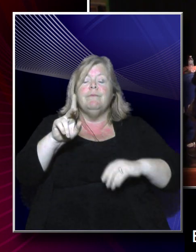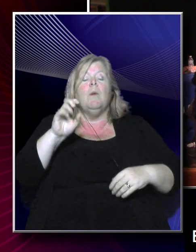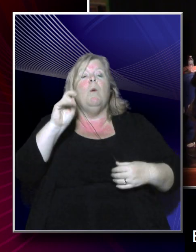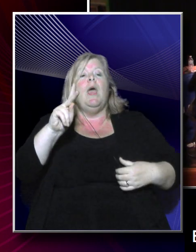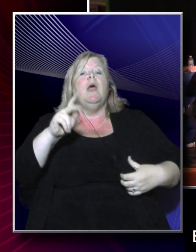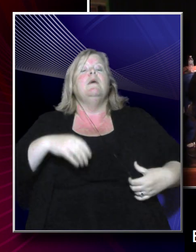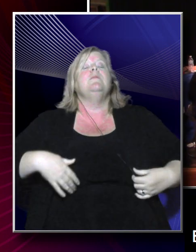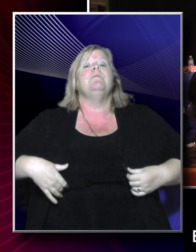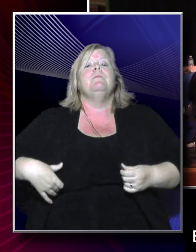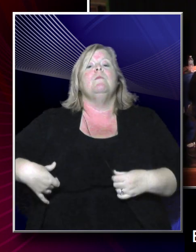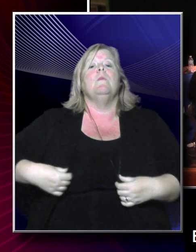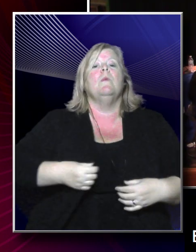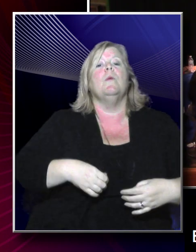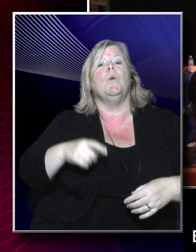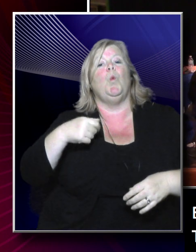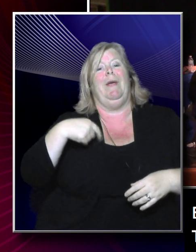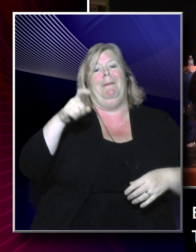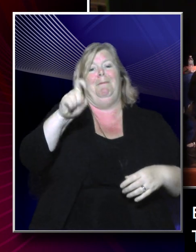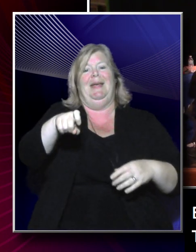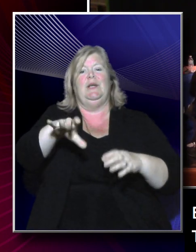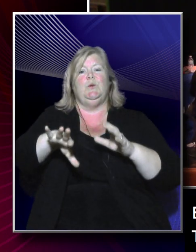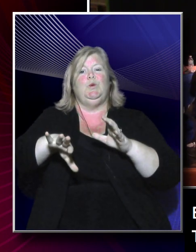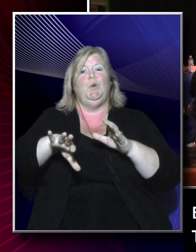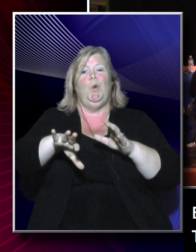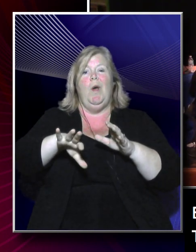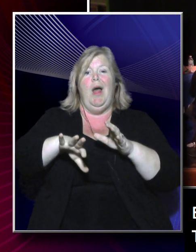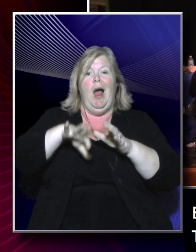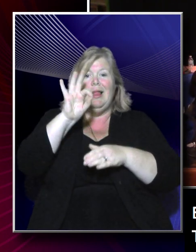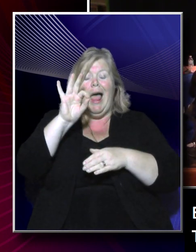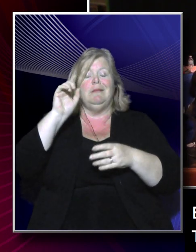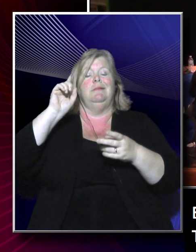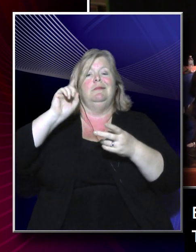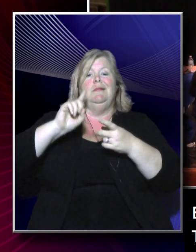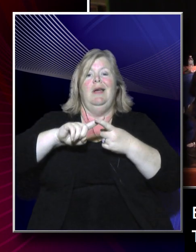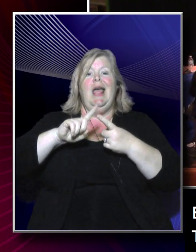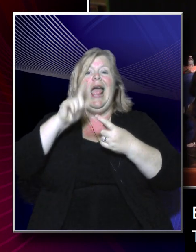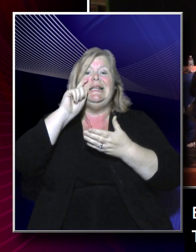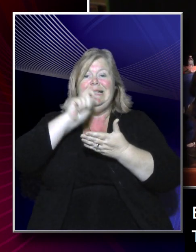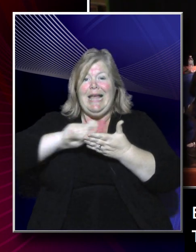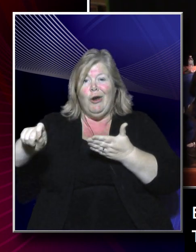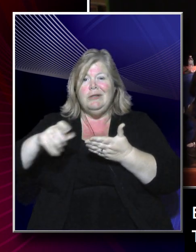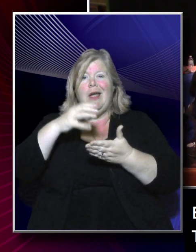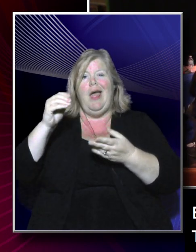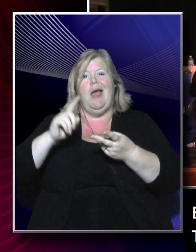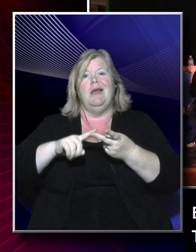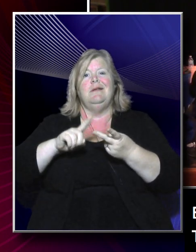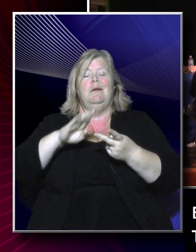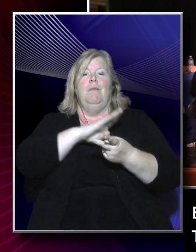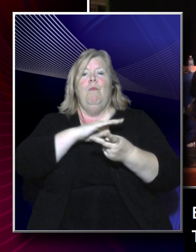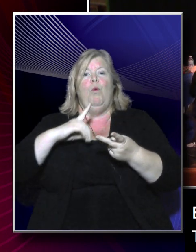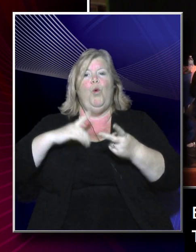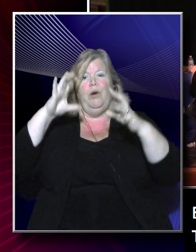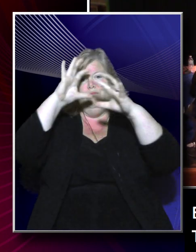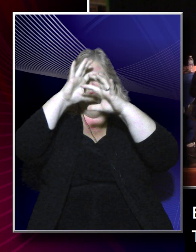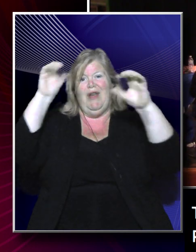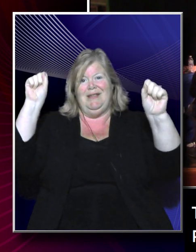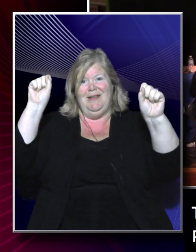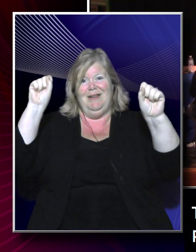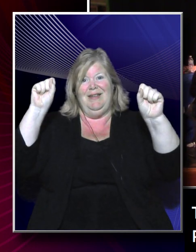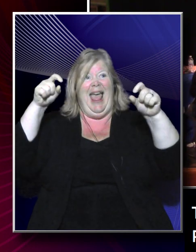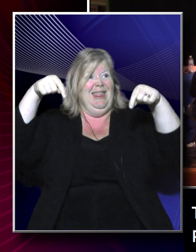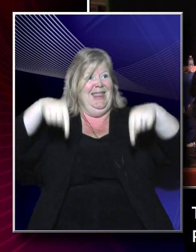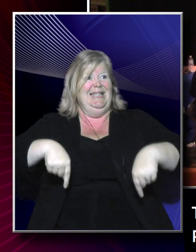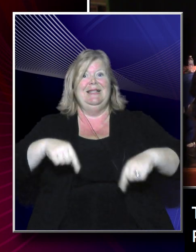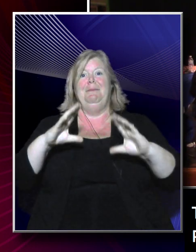So we need to elect a secretary, and we need to elect a board president at this meeting.